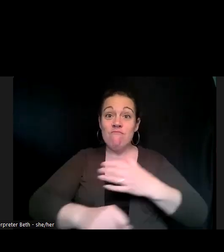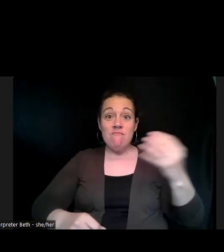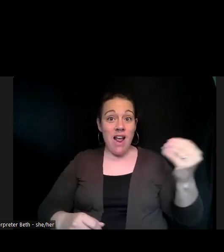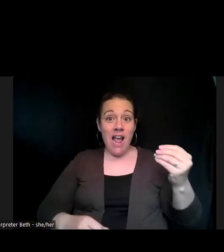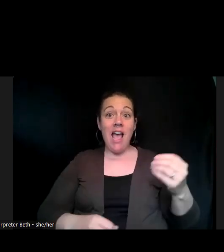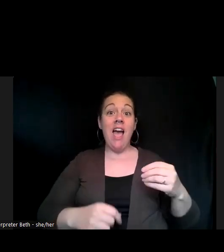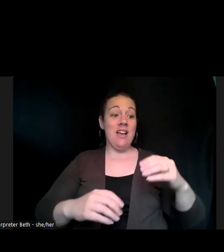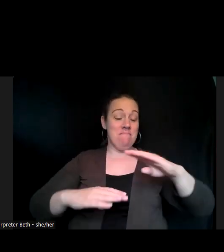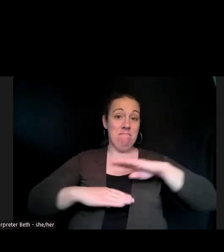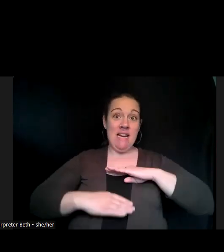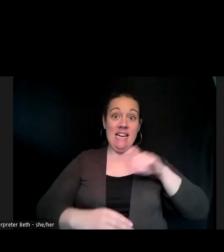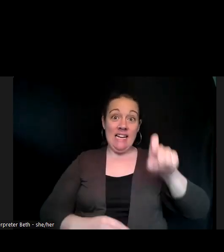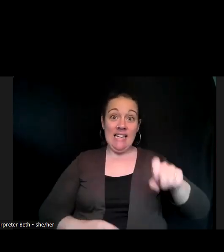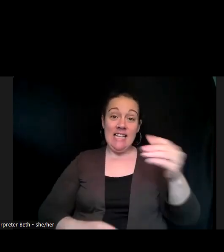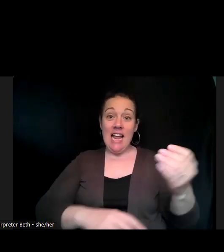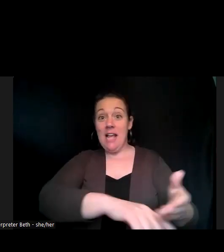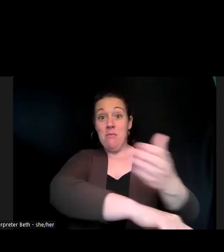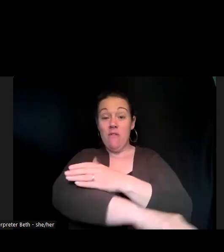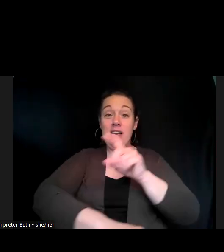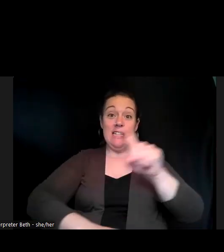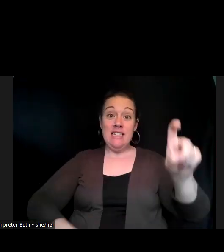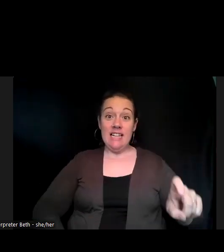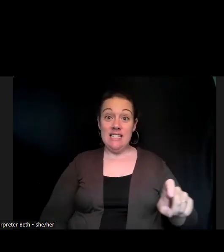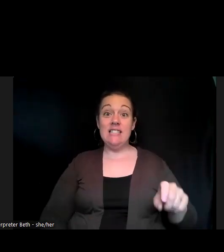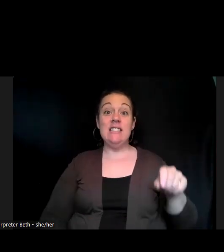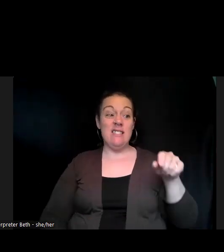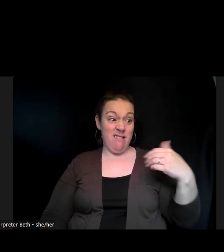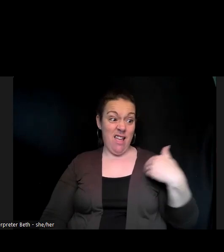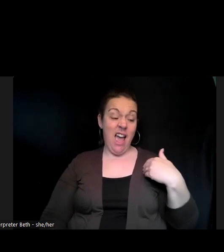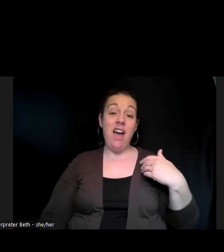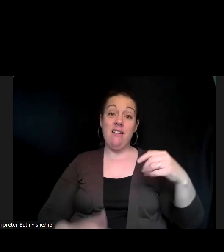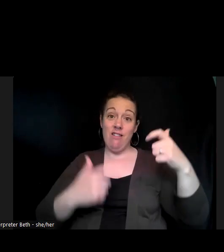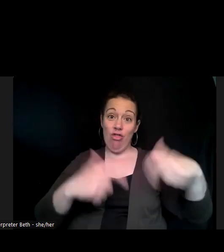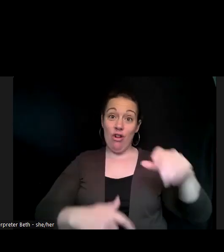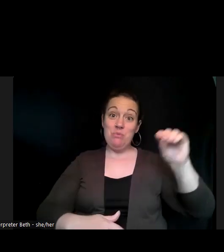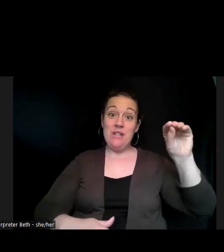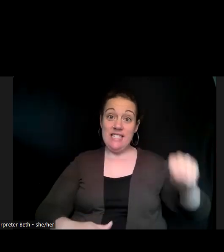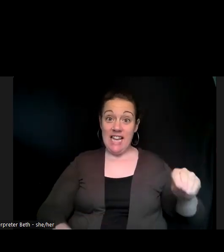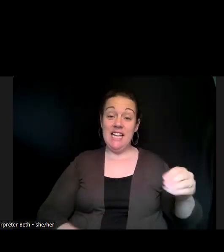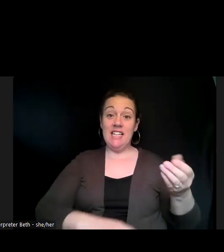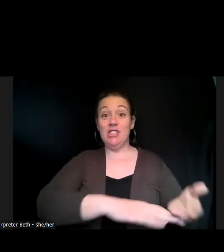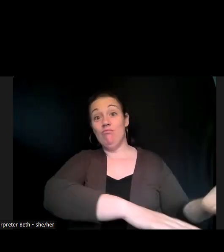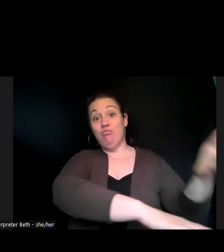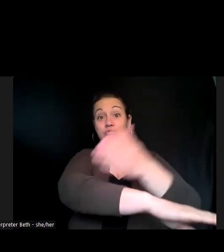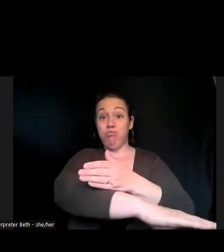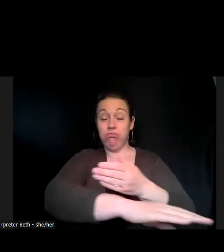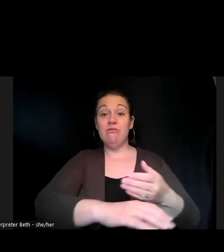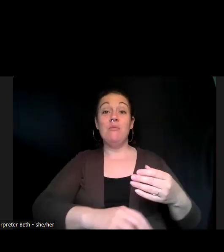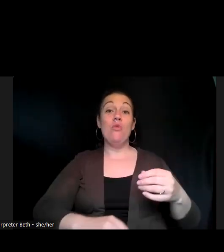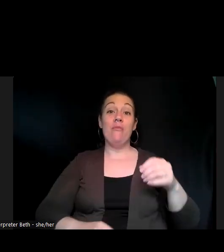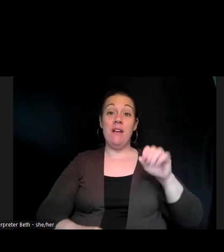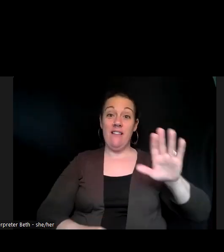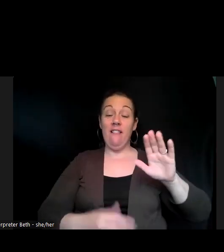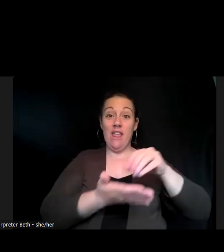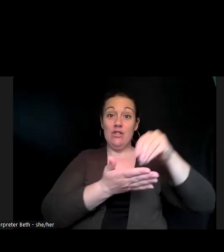In Texas, we saw a 9% point proficiency gain in ELA, certainly higher than 19. In fact, there are 10 states that are